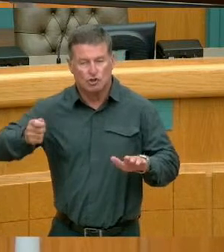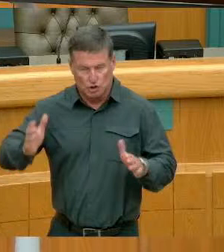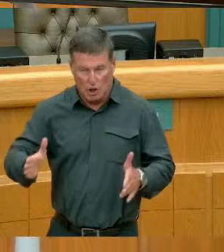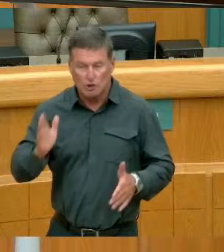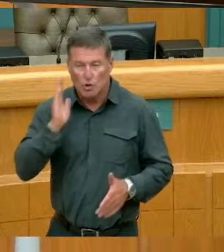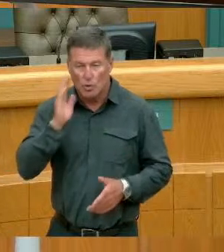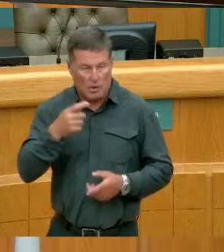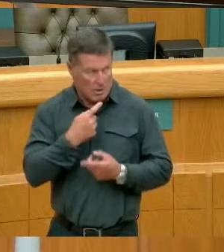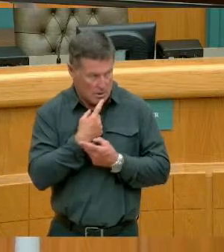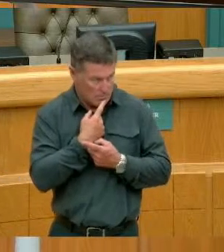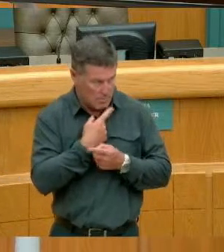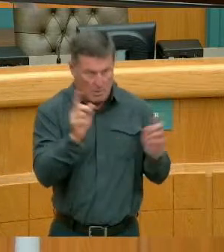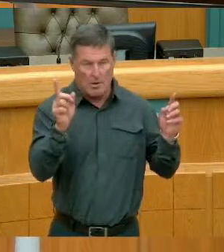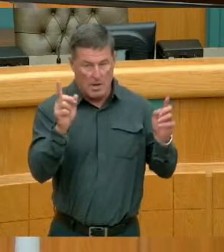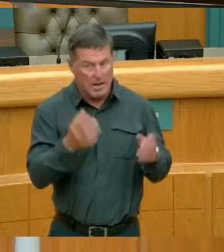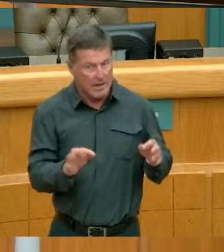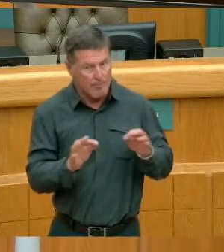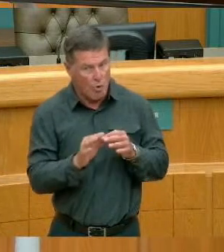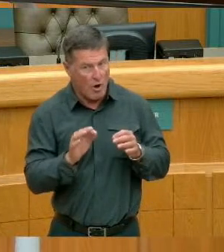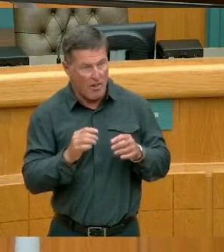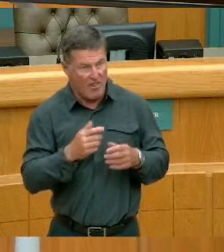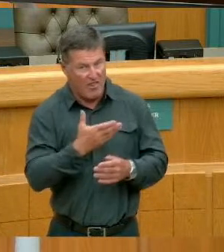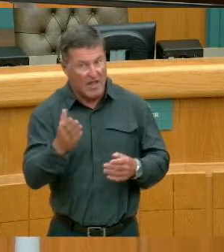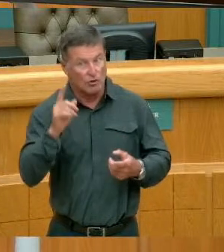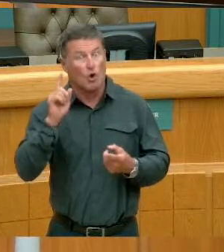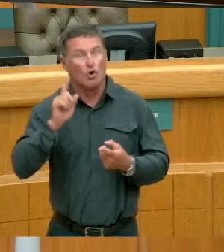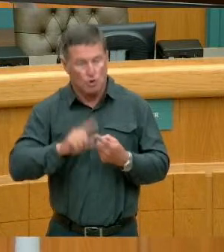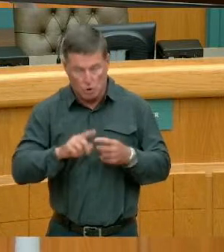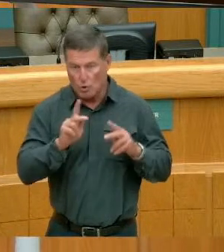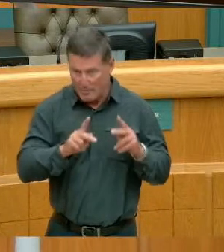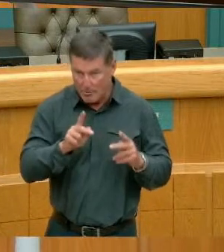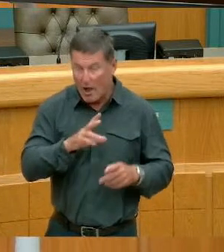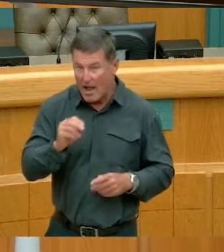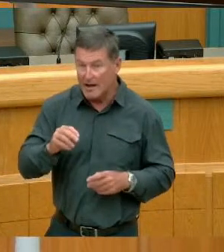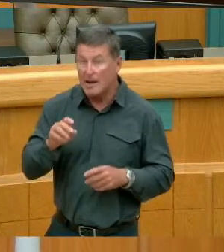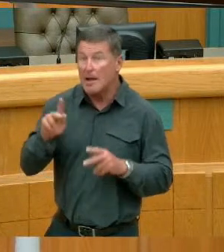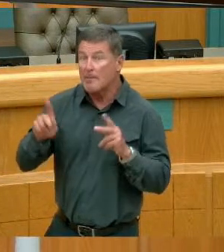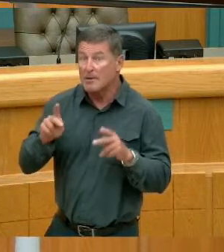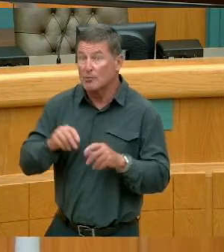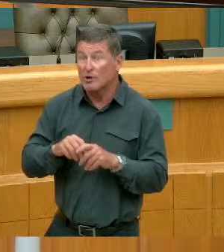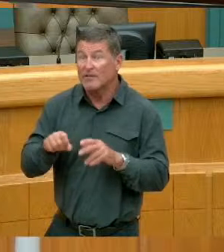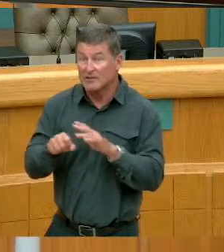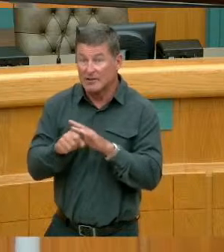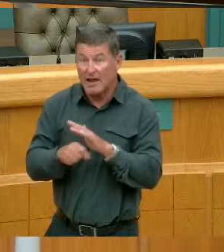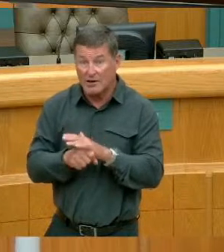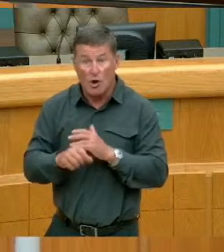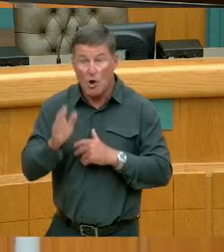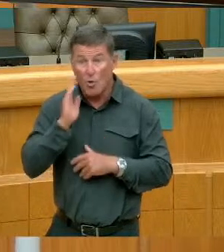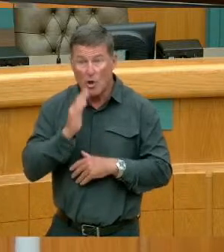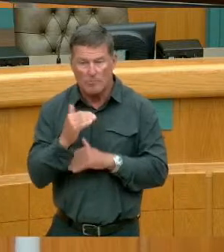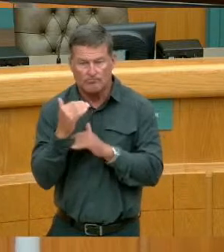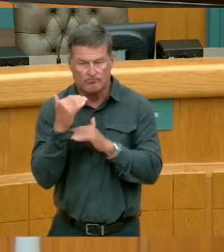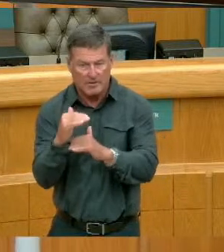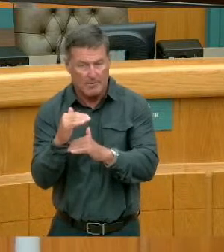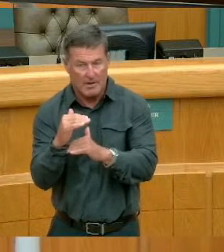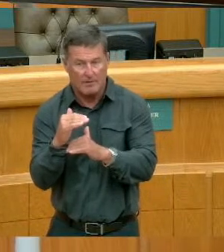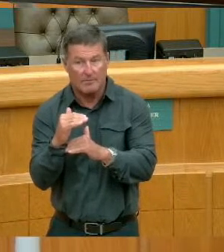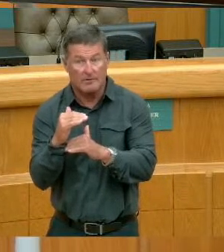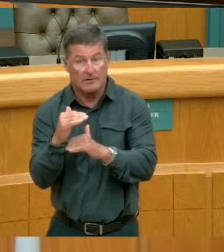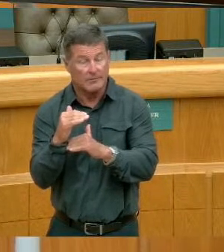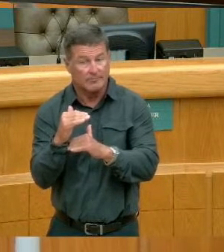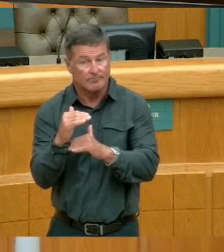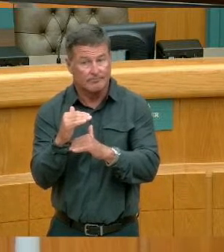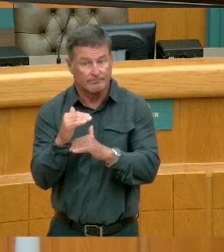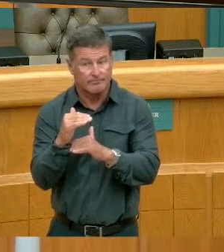of Texas, to include restricting vehicular access to in the end,